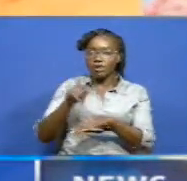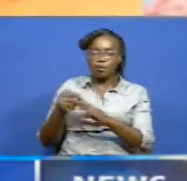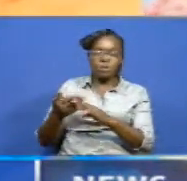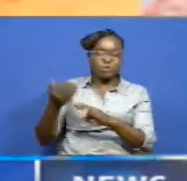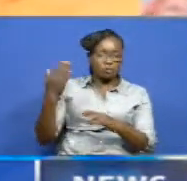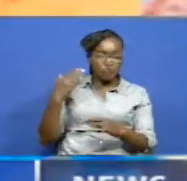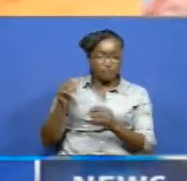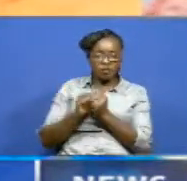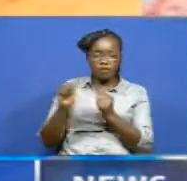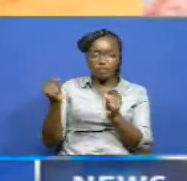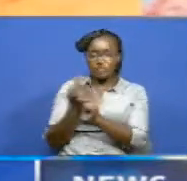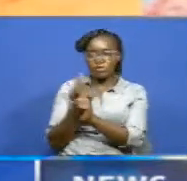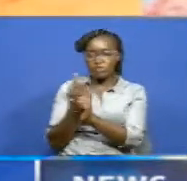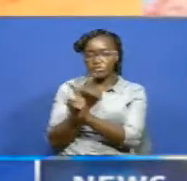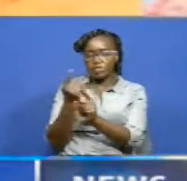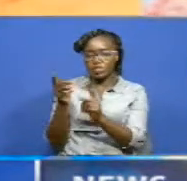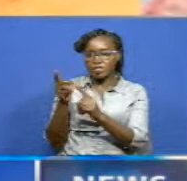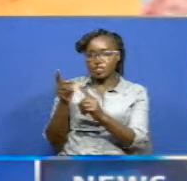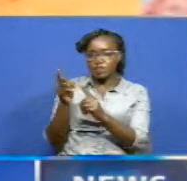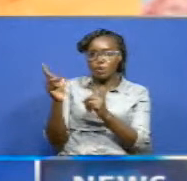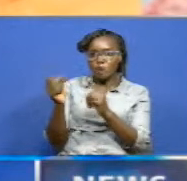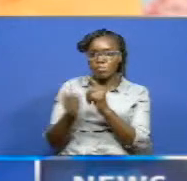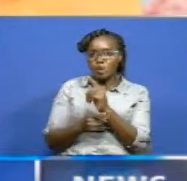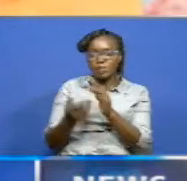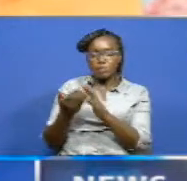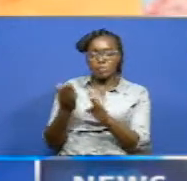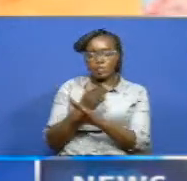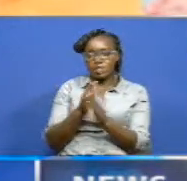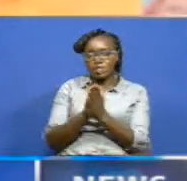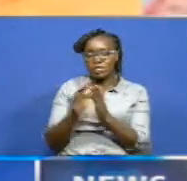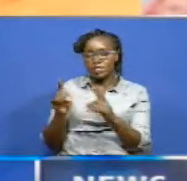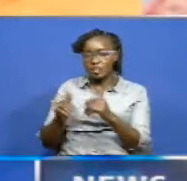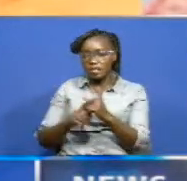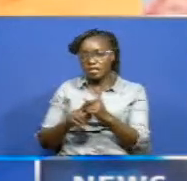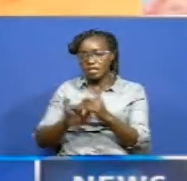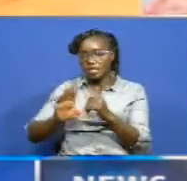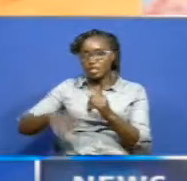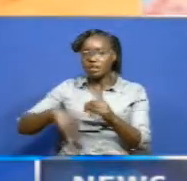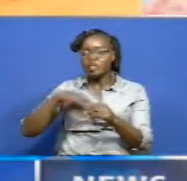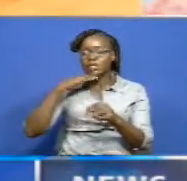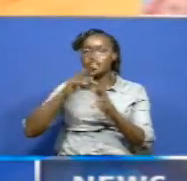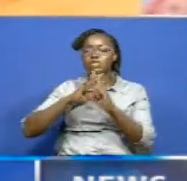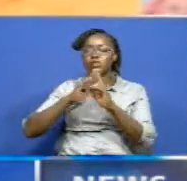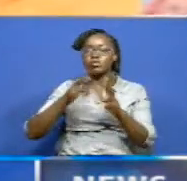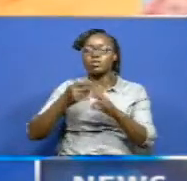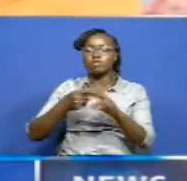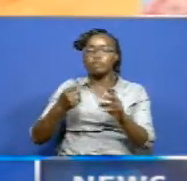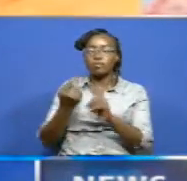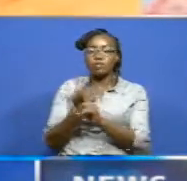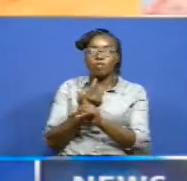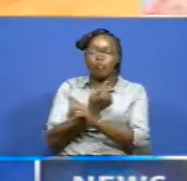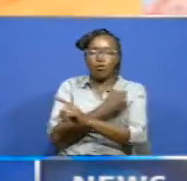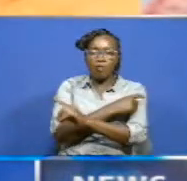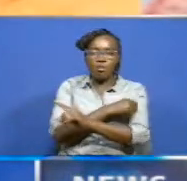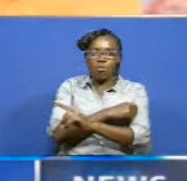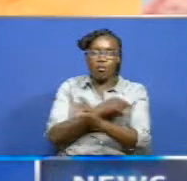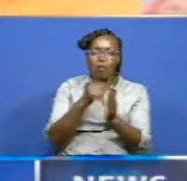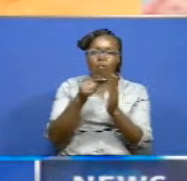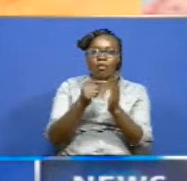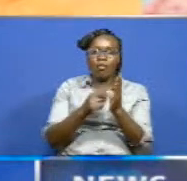on diverse dates within the last 1 month, while 6 are late deaths reports from facility record audits.